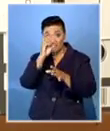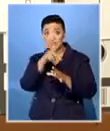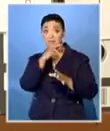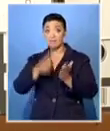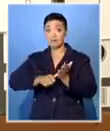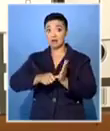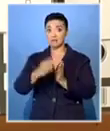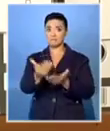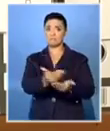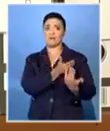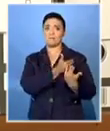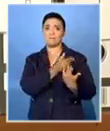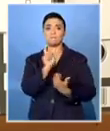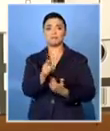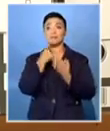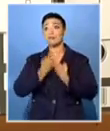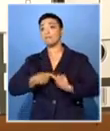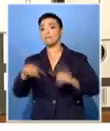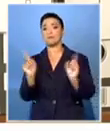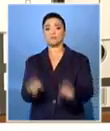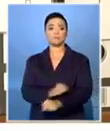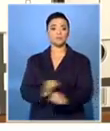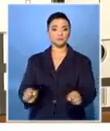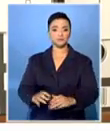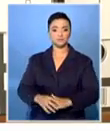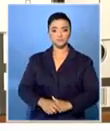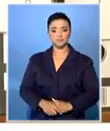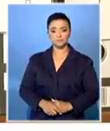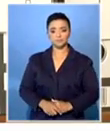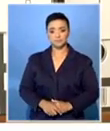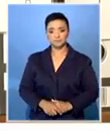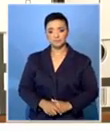sit, listen to study